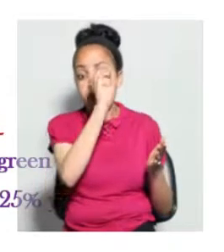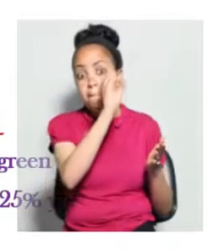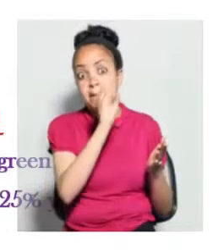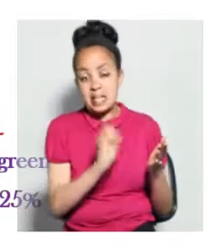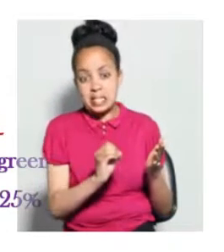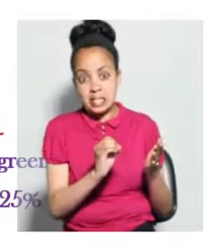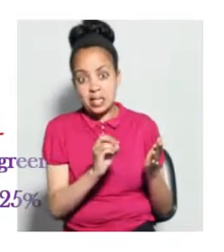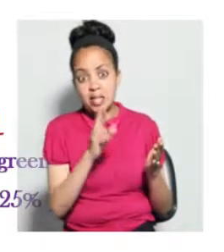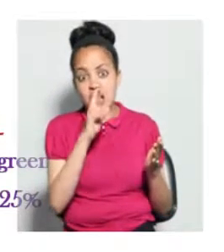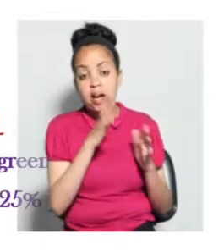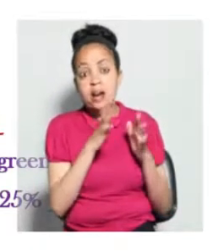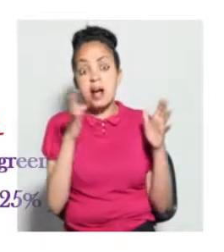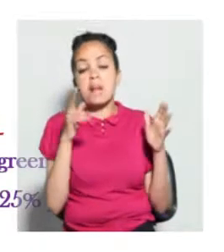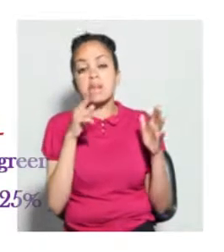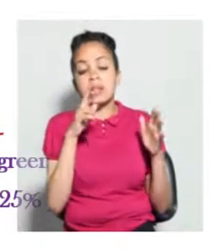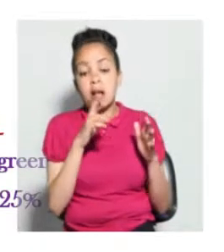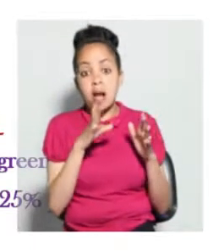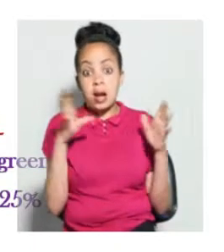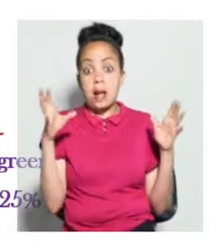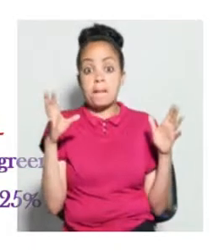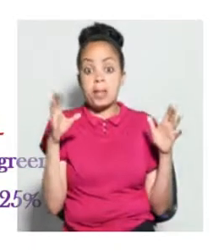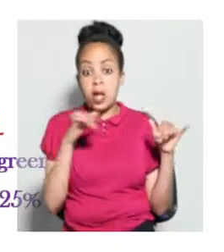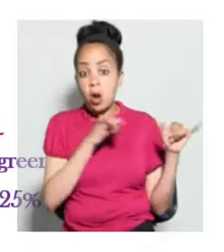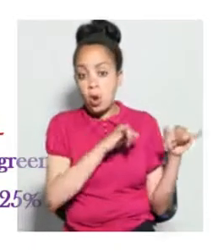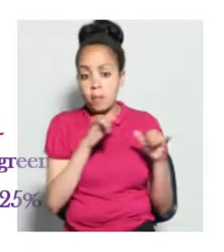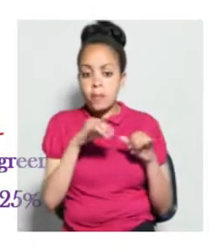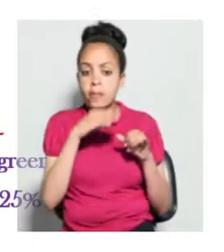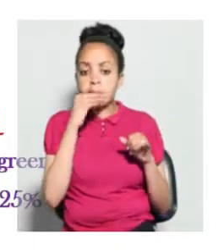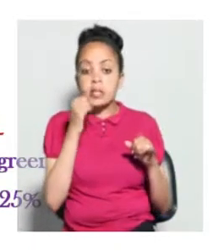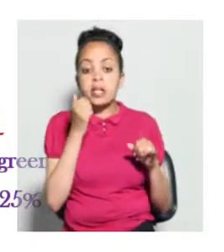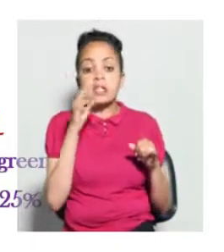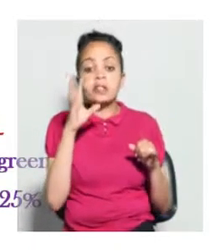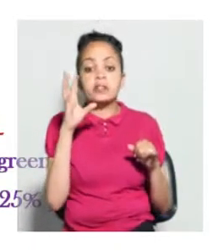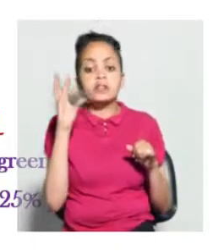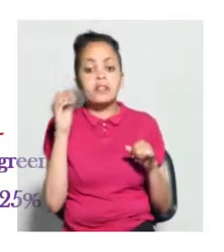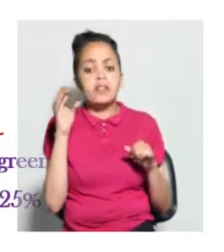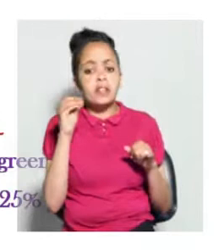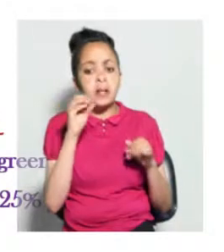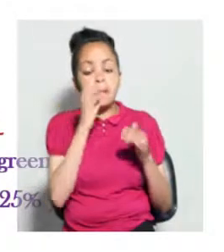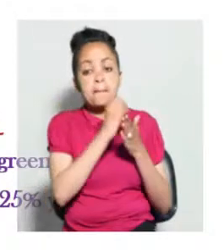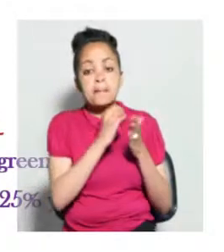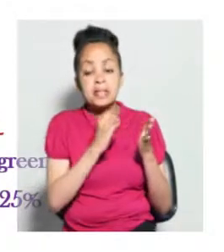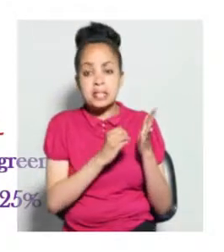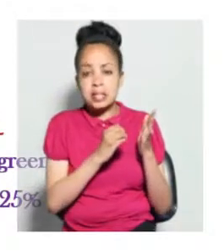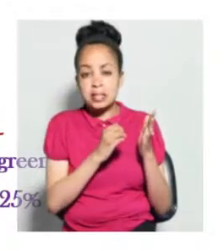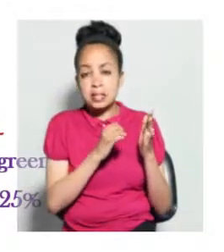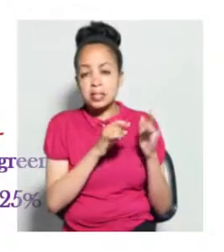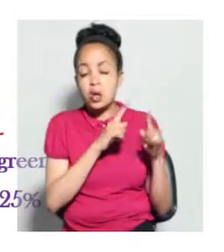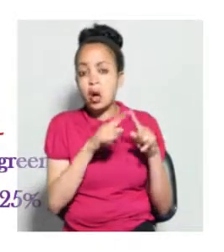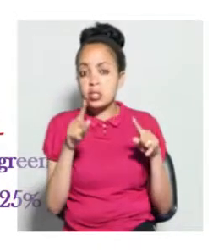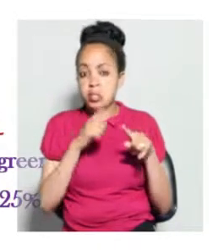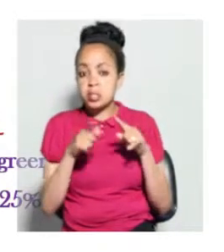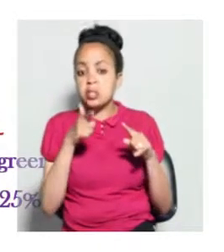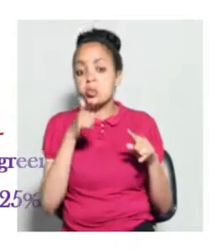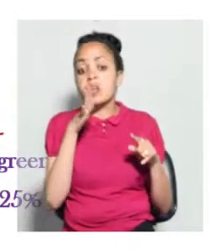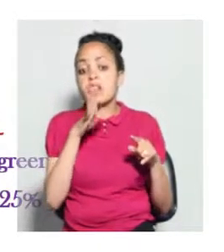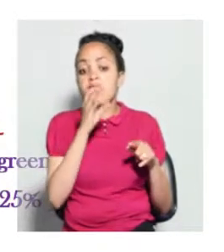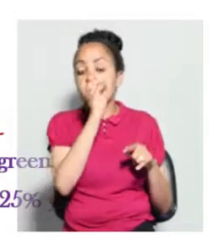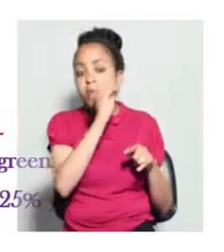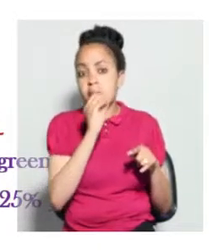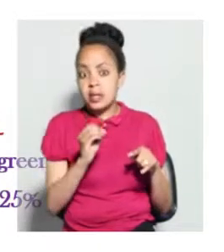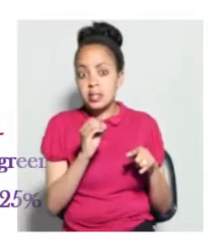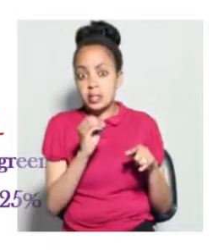25% R capital homozygous, 50% R capital small heterozygous or hybrid,